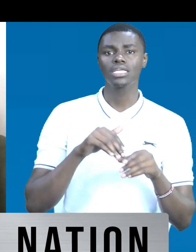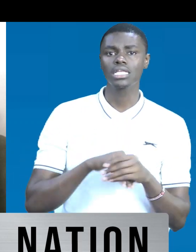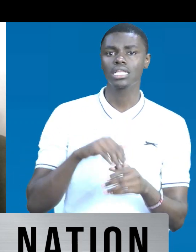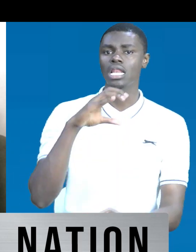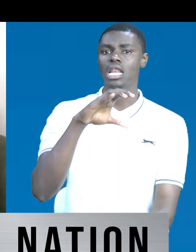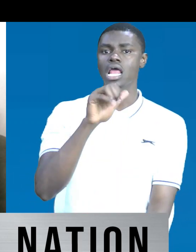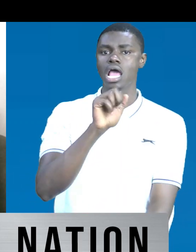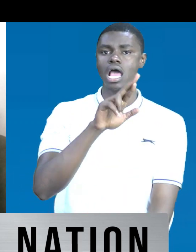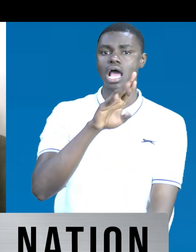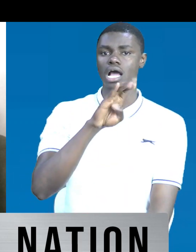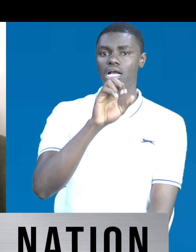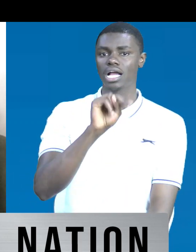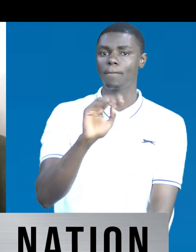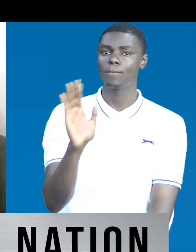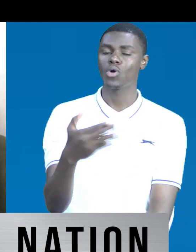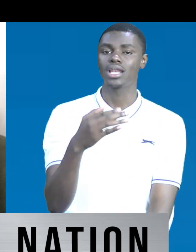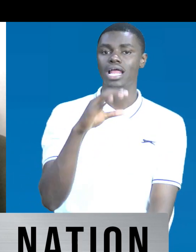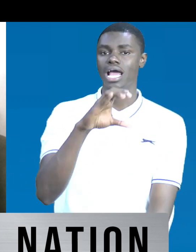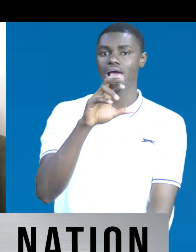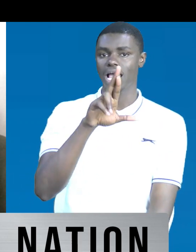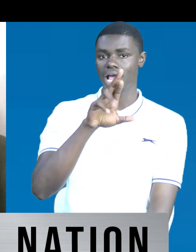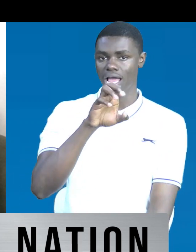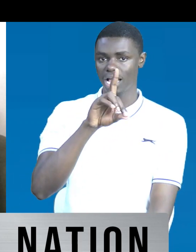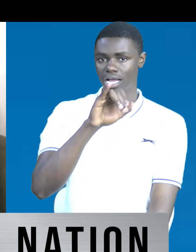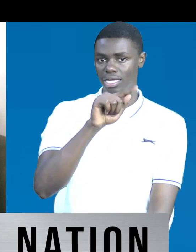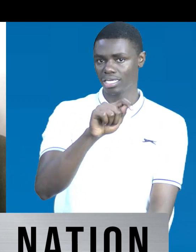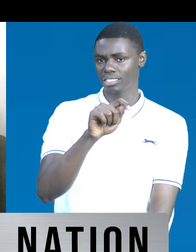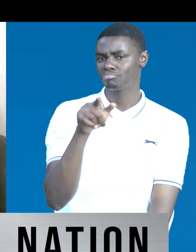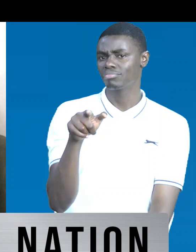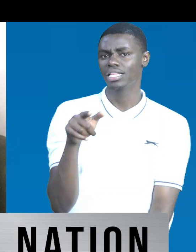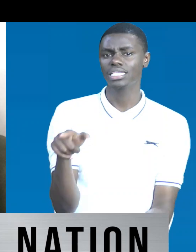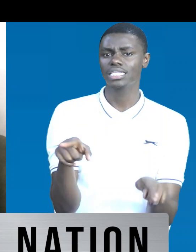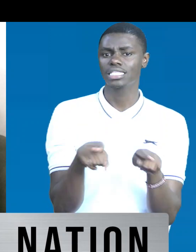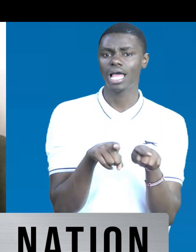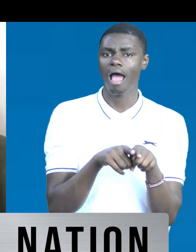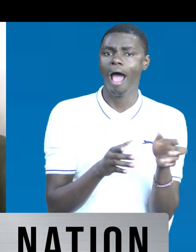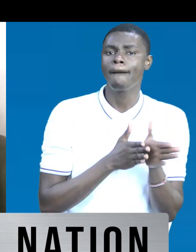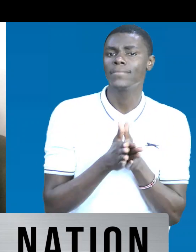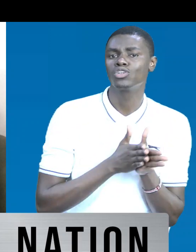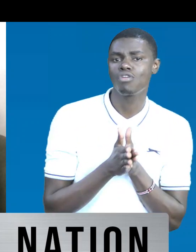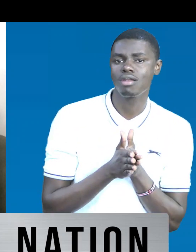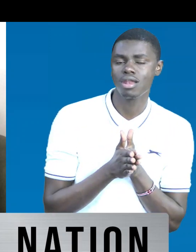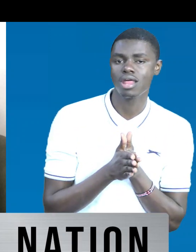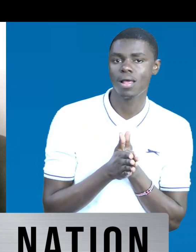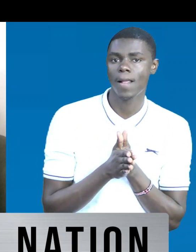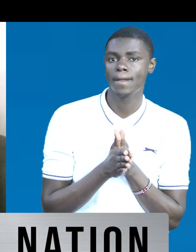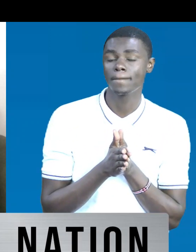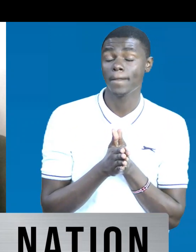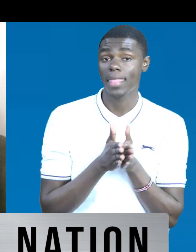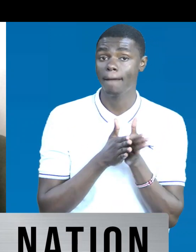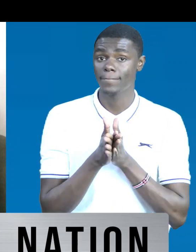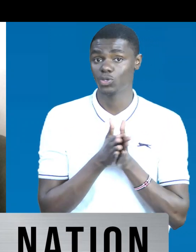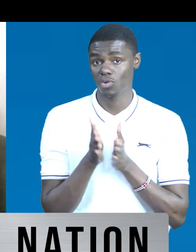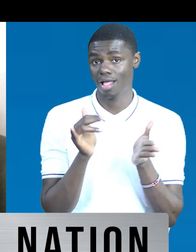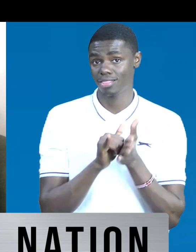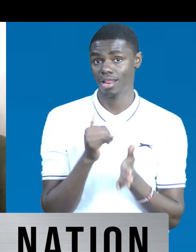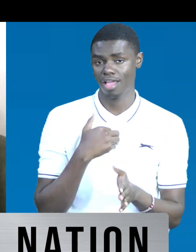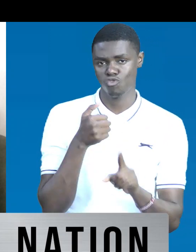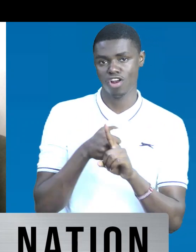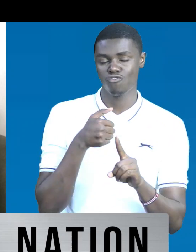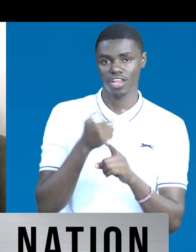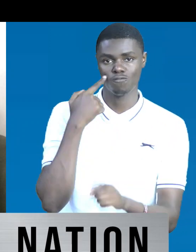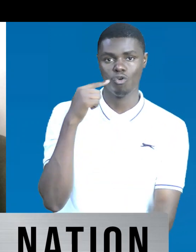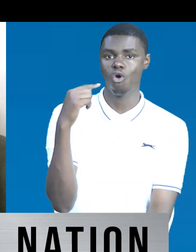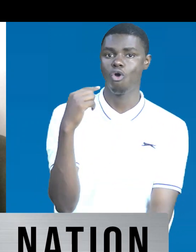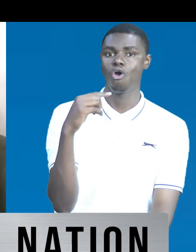by coincidence or any nickname? It's just it's a coincidence in the passion area. Okay. Yes. It's